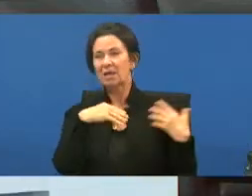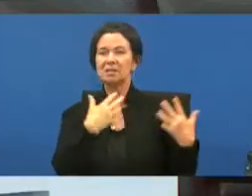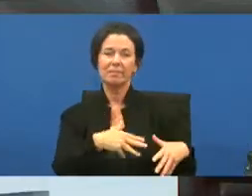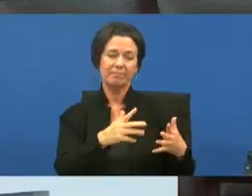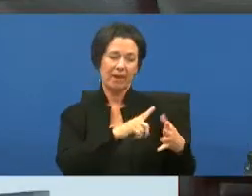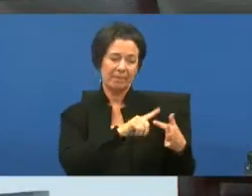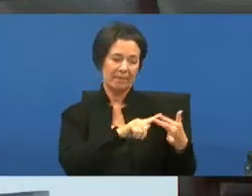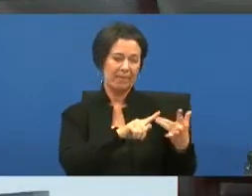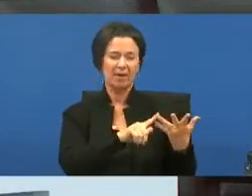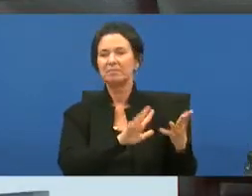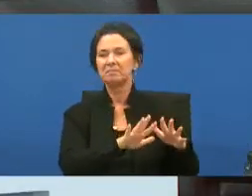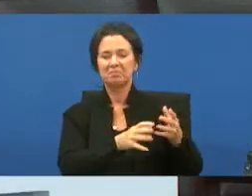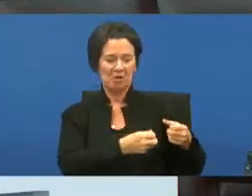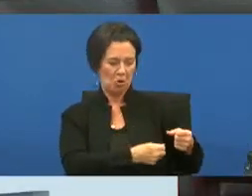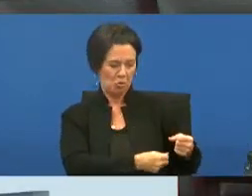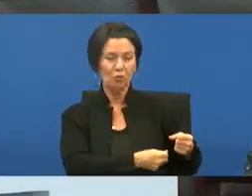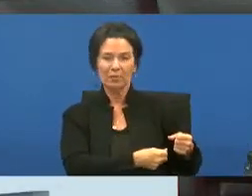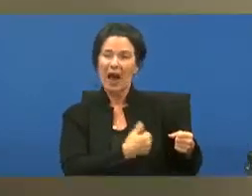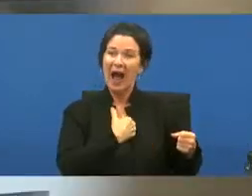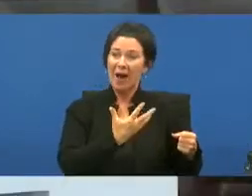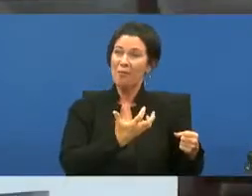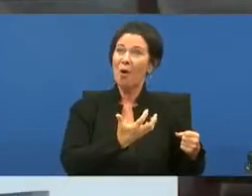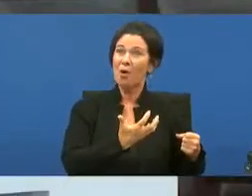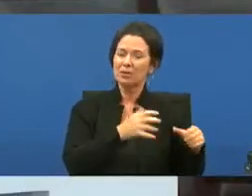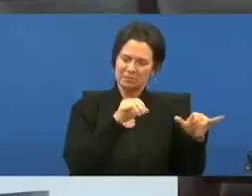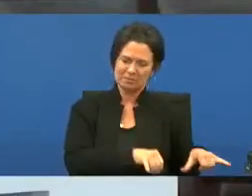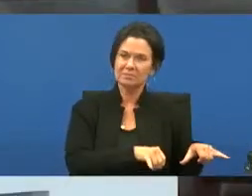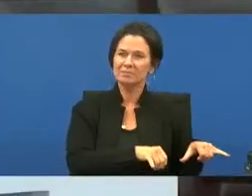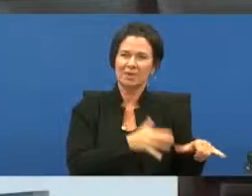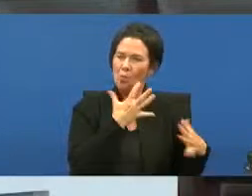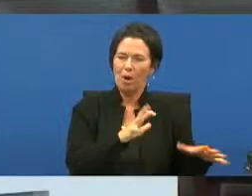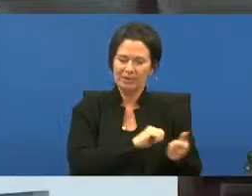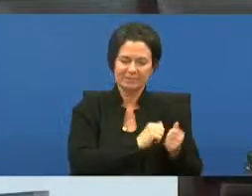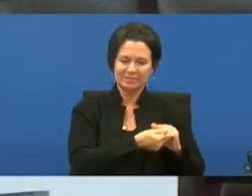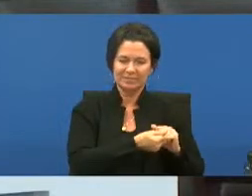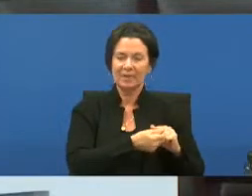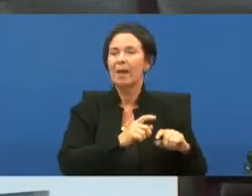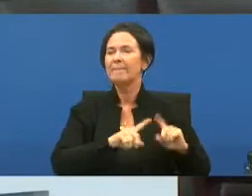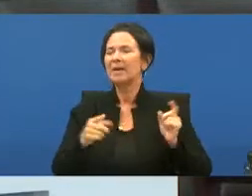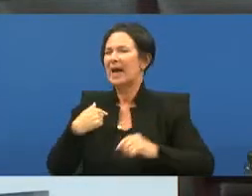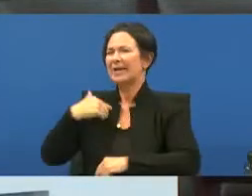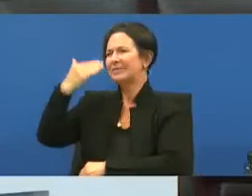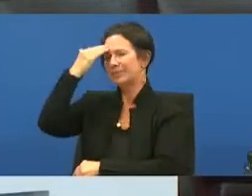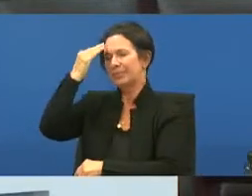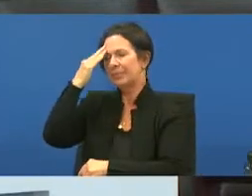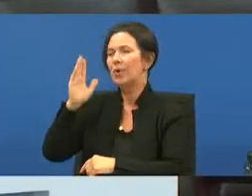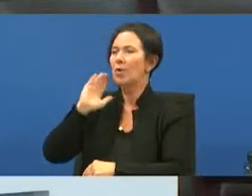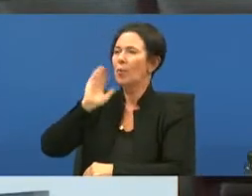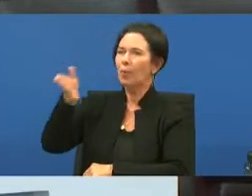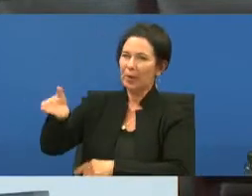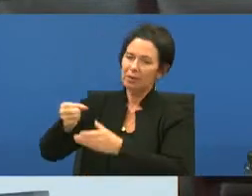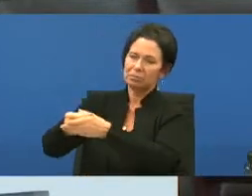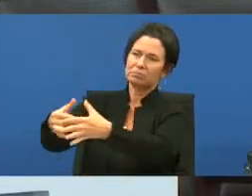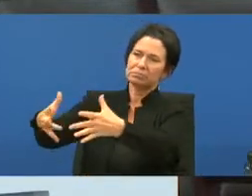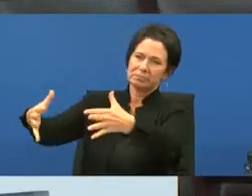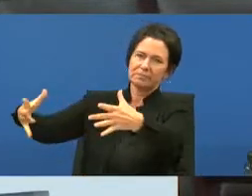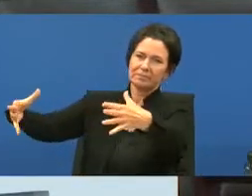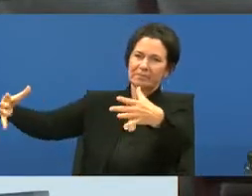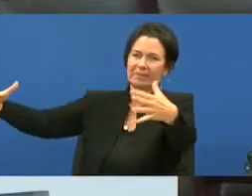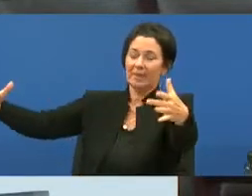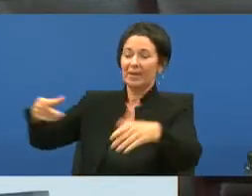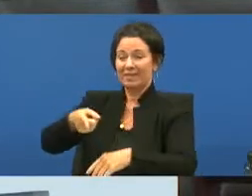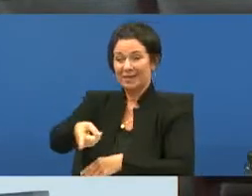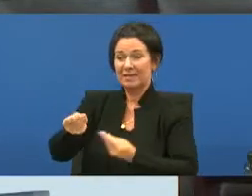area. I want it to just stay that way, but I know that's not practical. I know we have growth coming, and I know this is a large area of land.